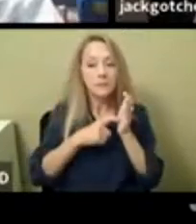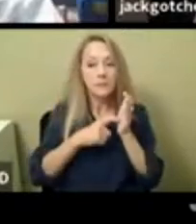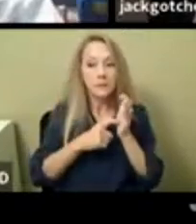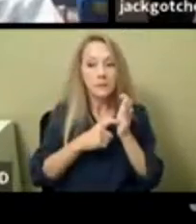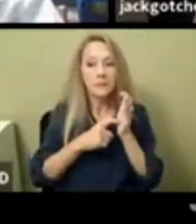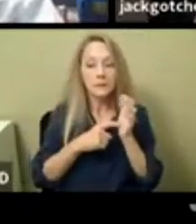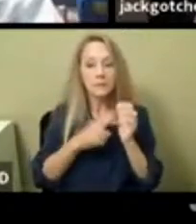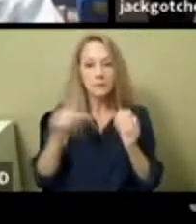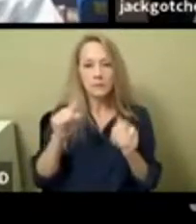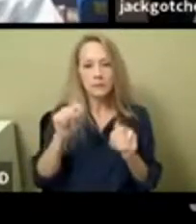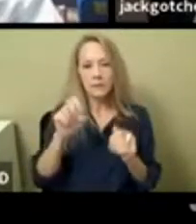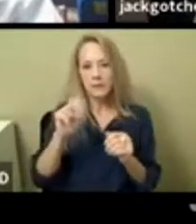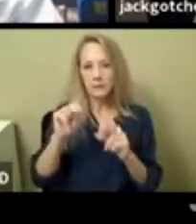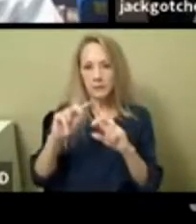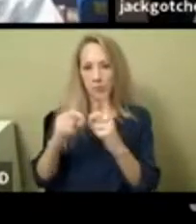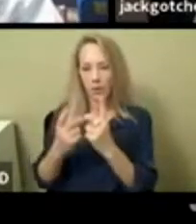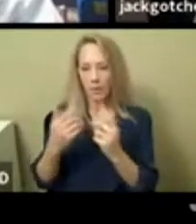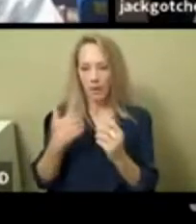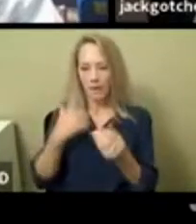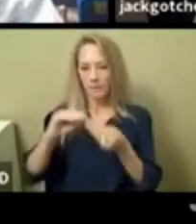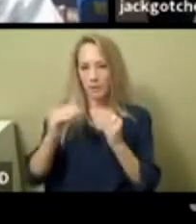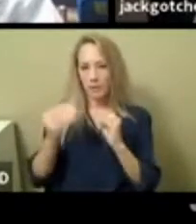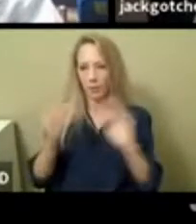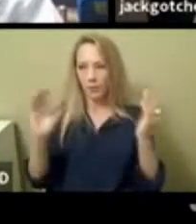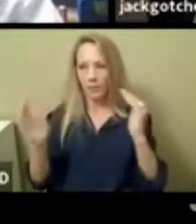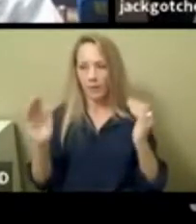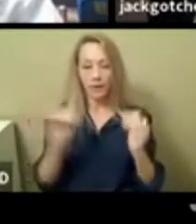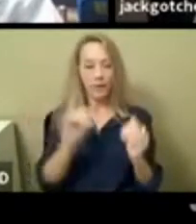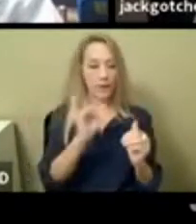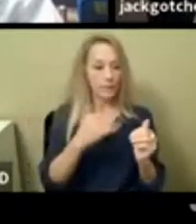mask mandate versus you don't have a mask mandate.